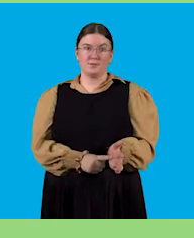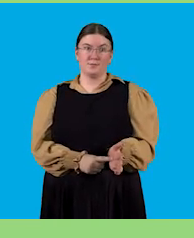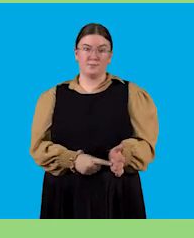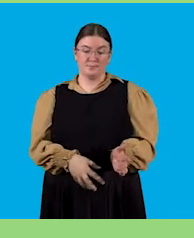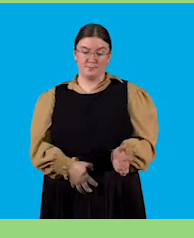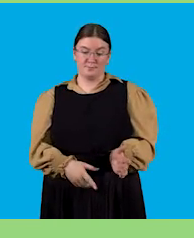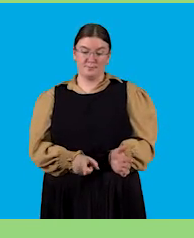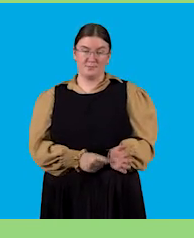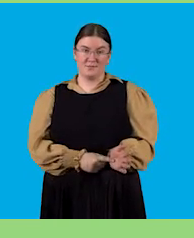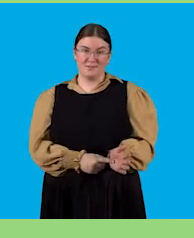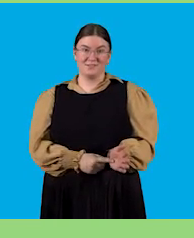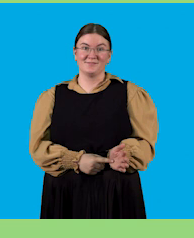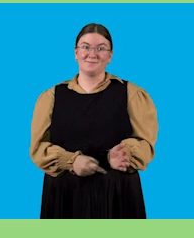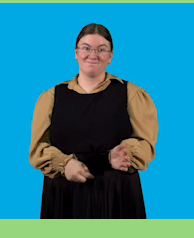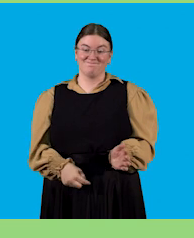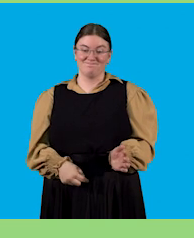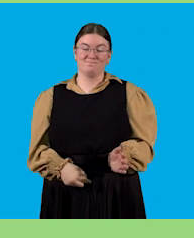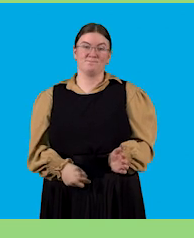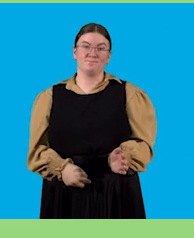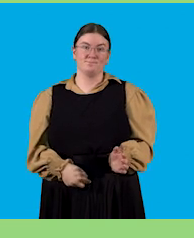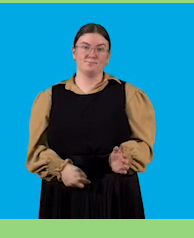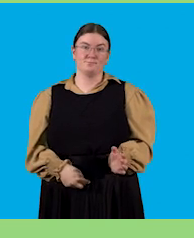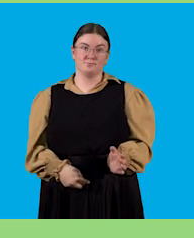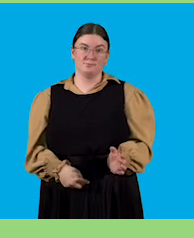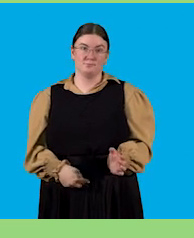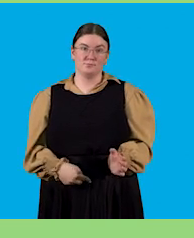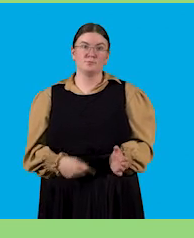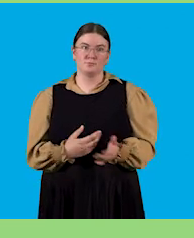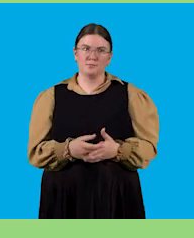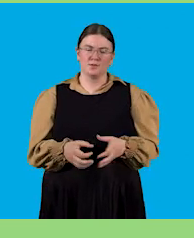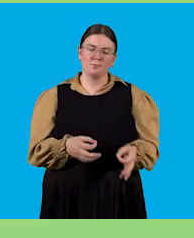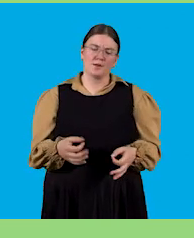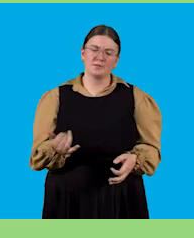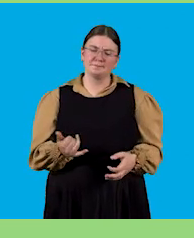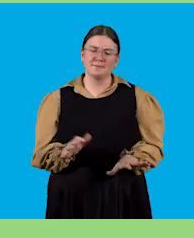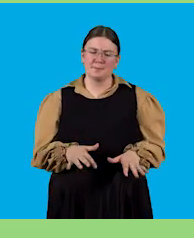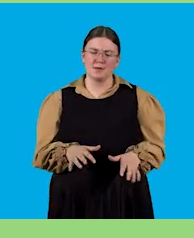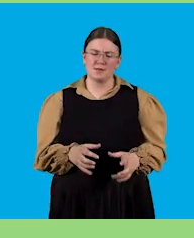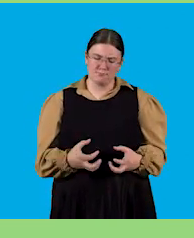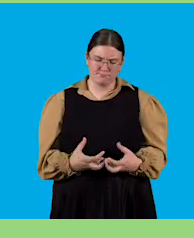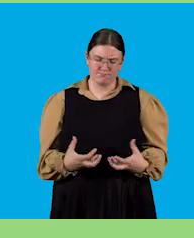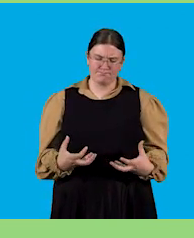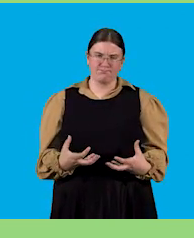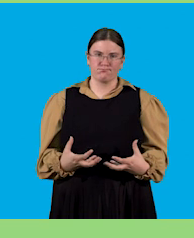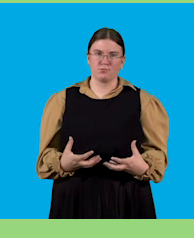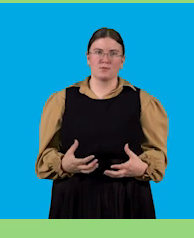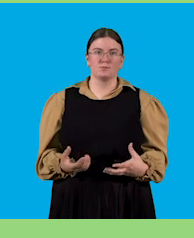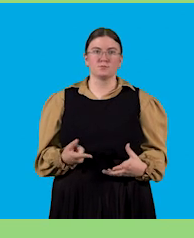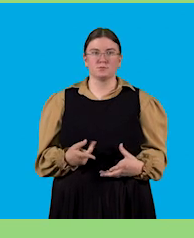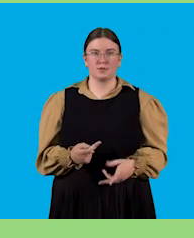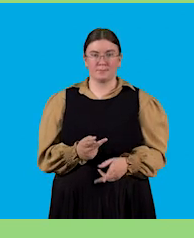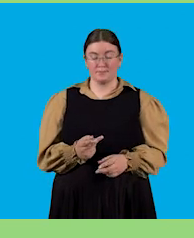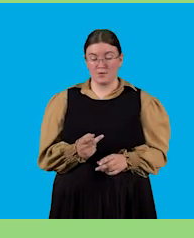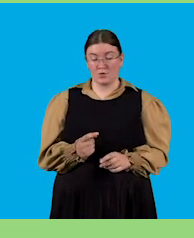This organ, you can also mention that it's a sac-like structure that temporarily